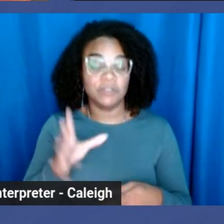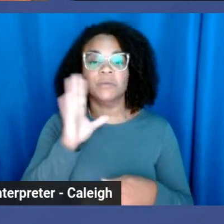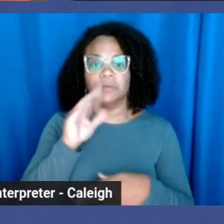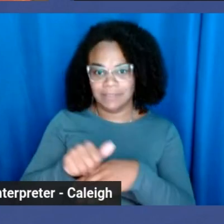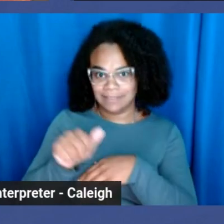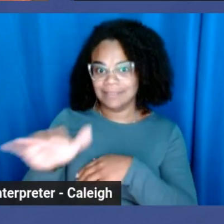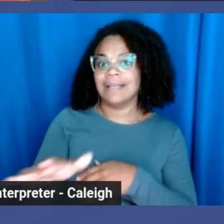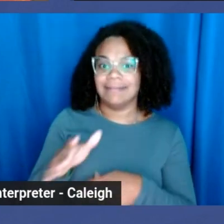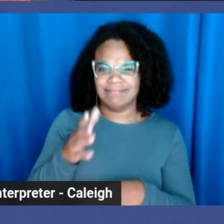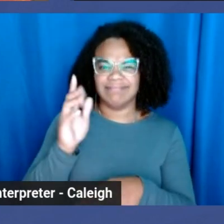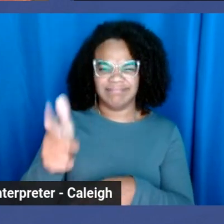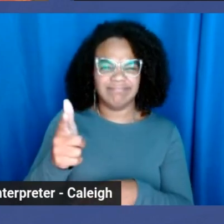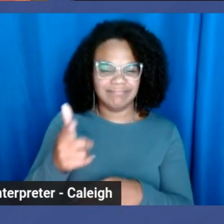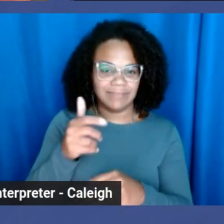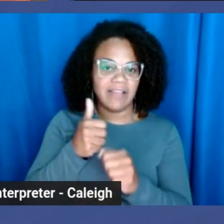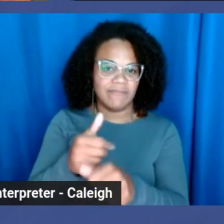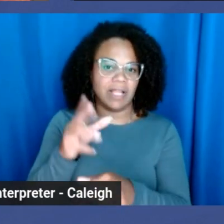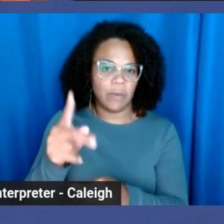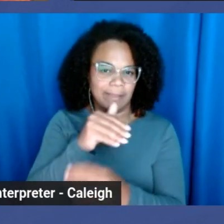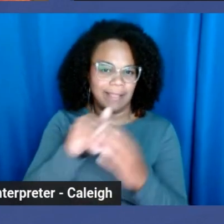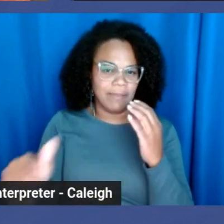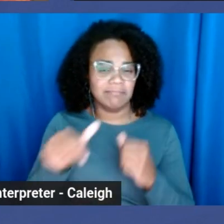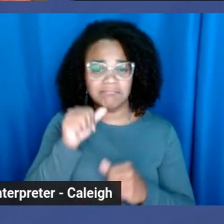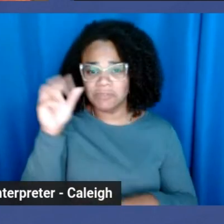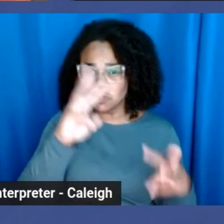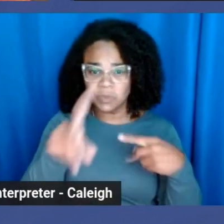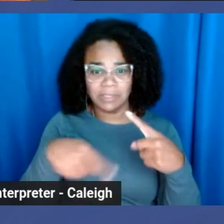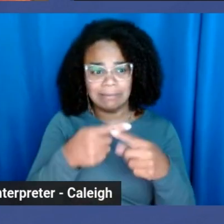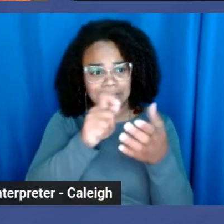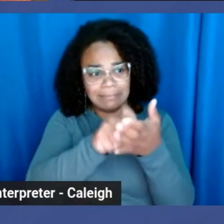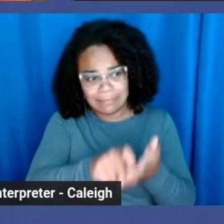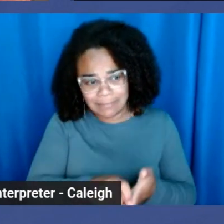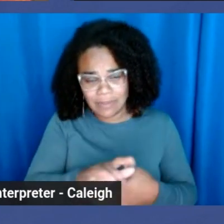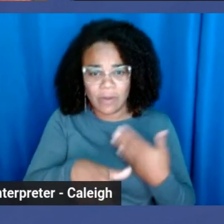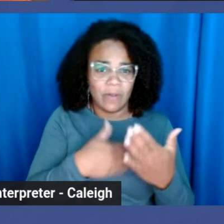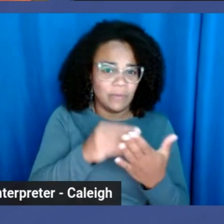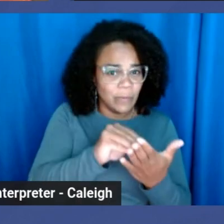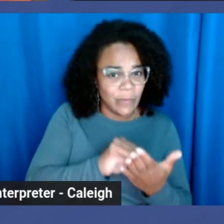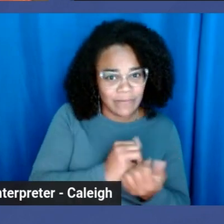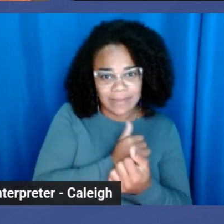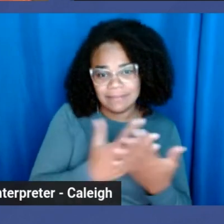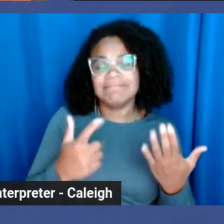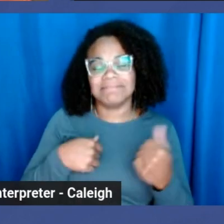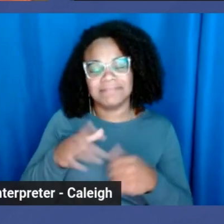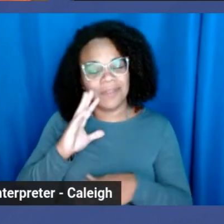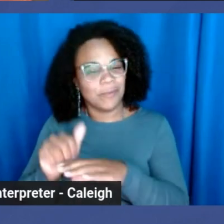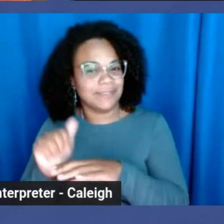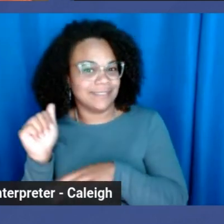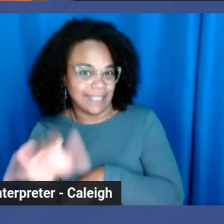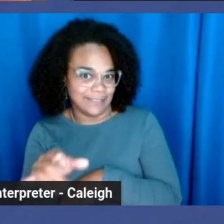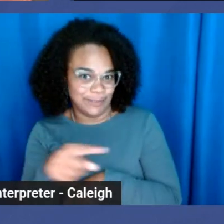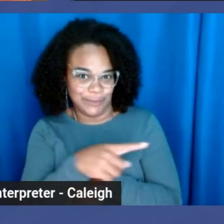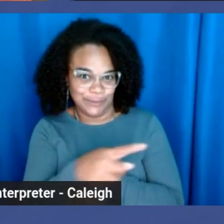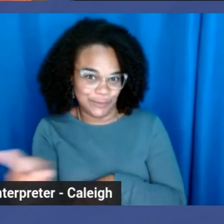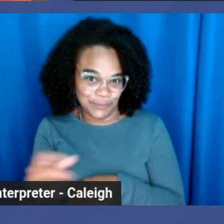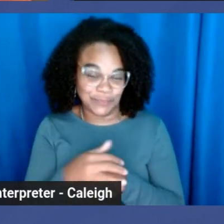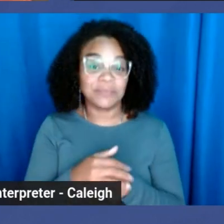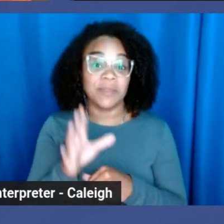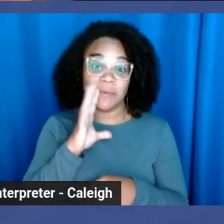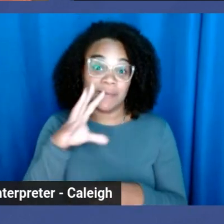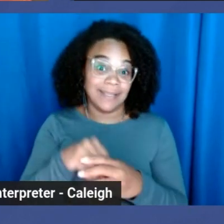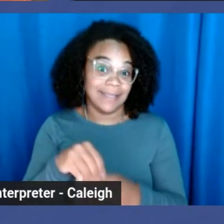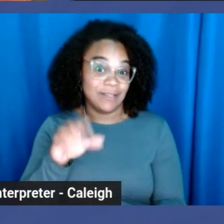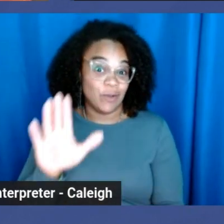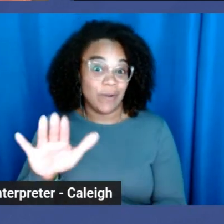a follow-up email. So you don't need to worry about jotting all of that stuff down. I'm going to send it all to you. It'll be in your